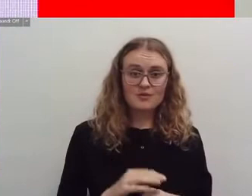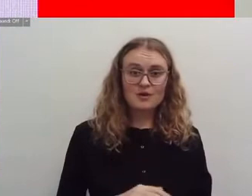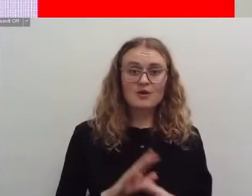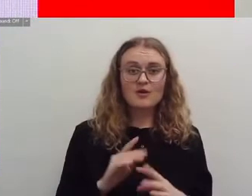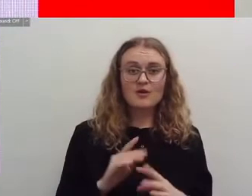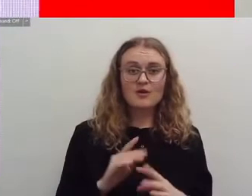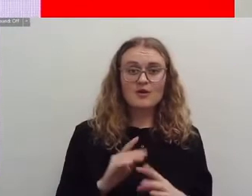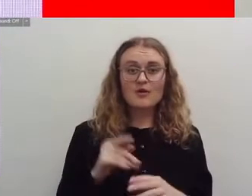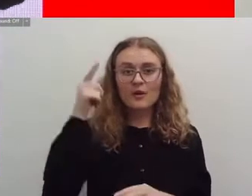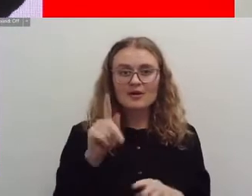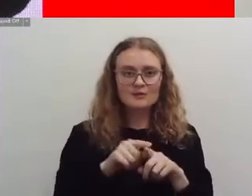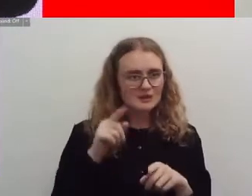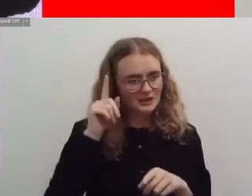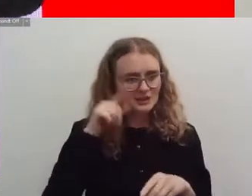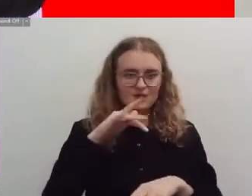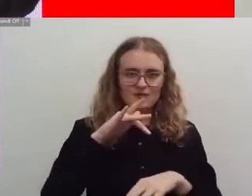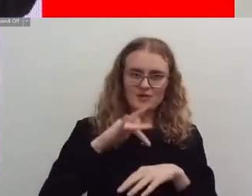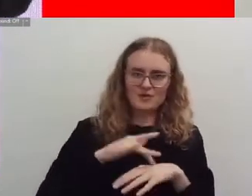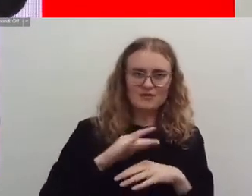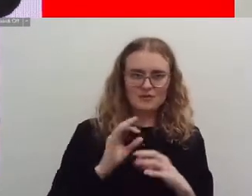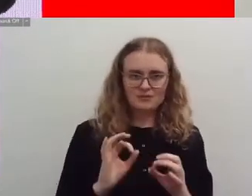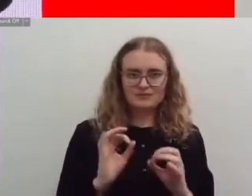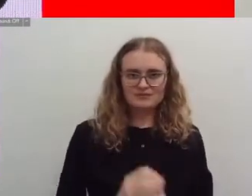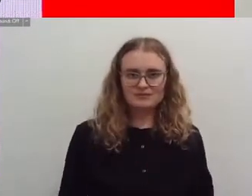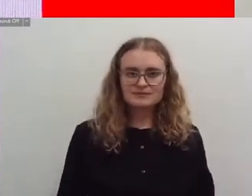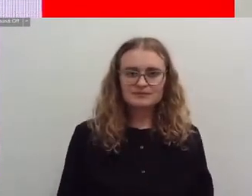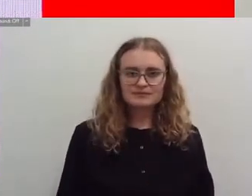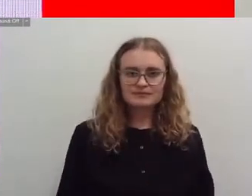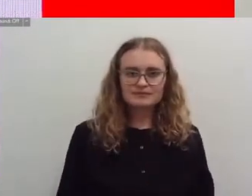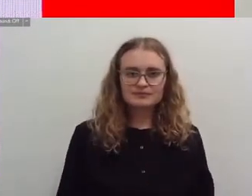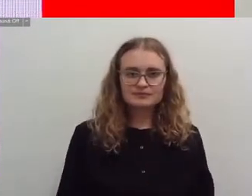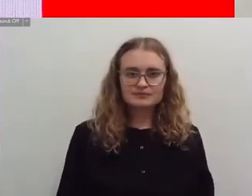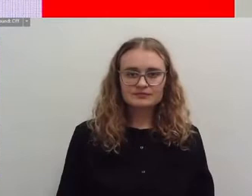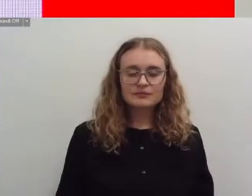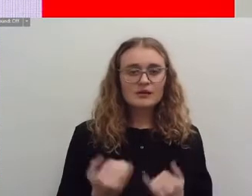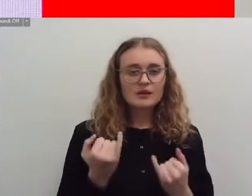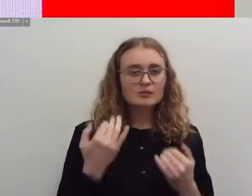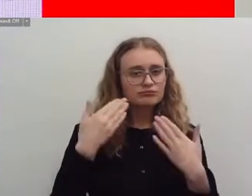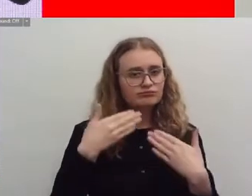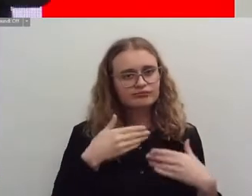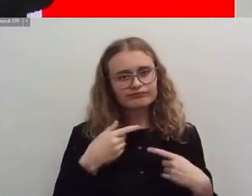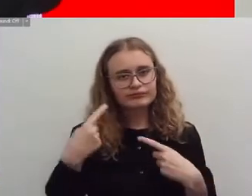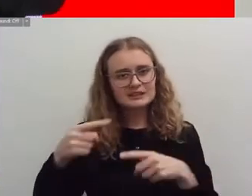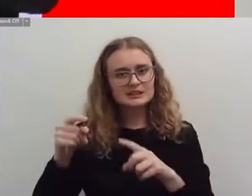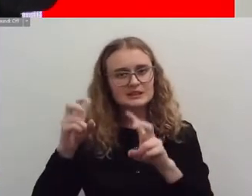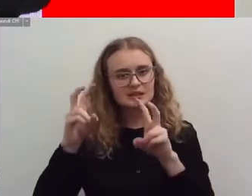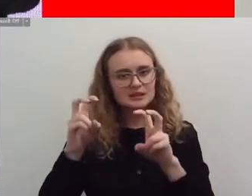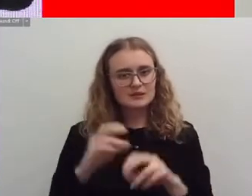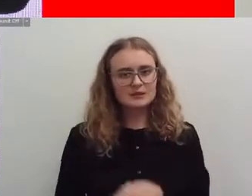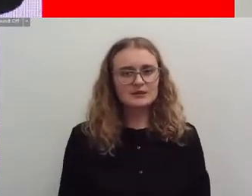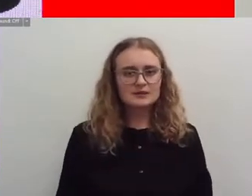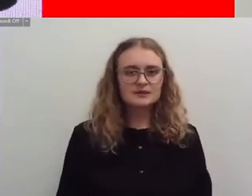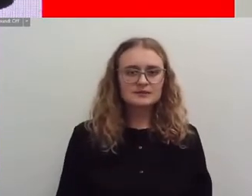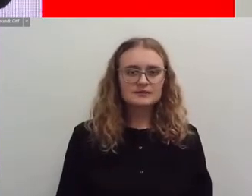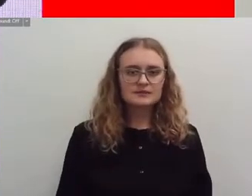even more. So we will be moving now into the parallel sessions, where we will have the opportunity to discuss on these topics,